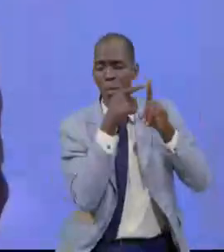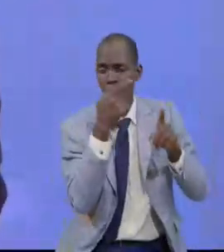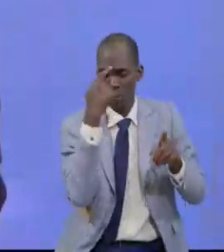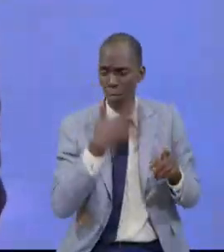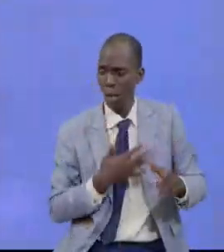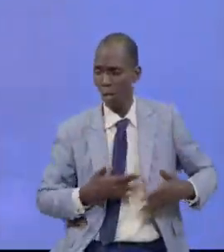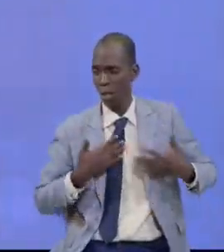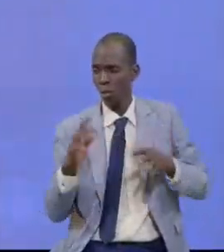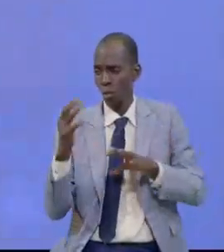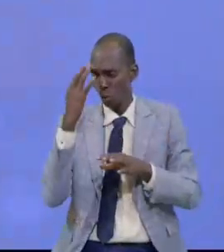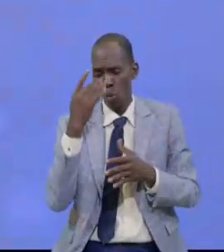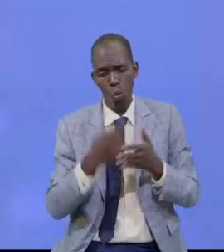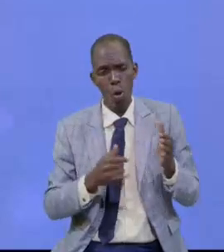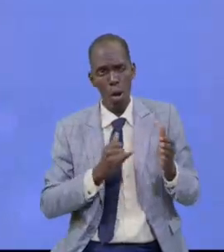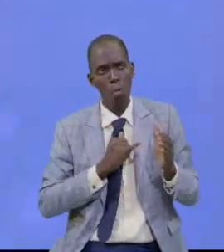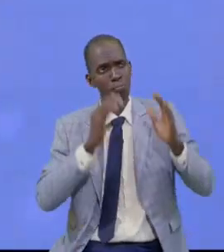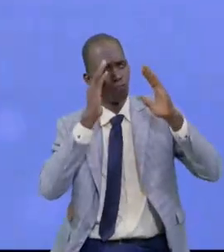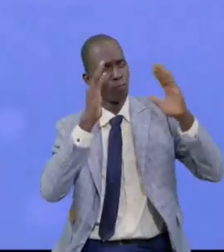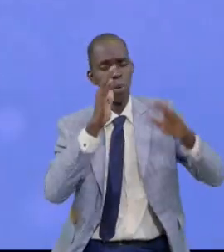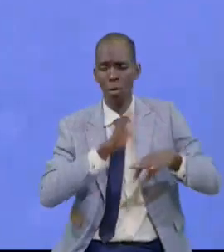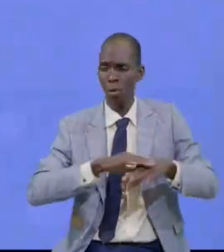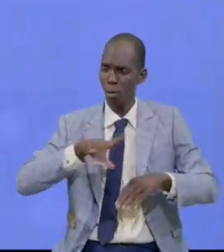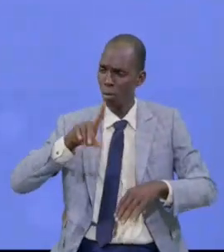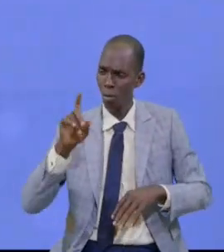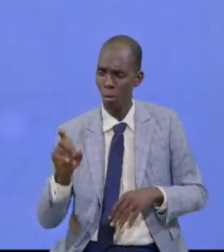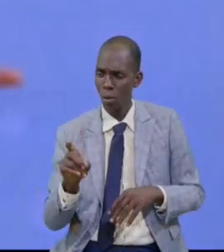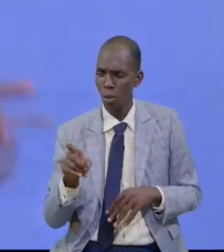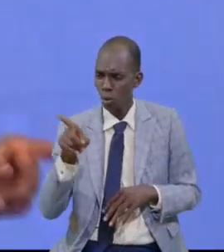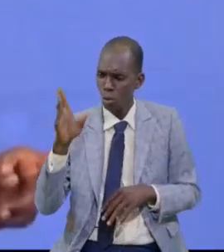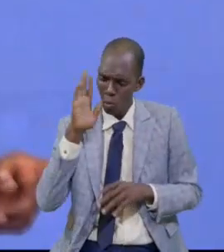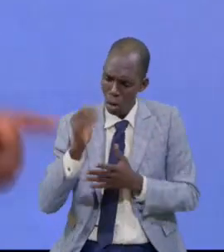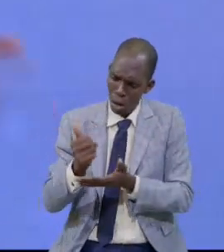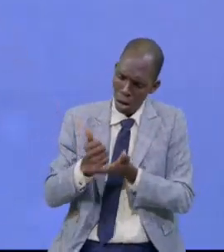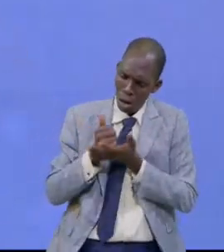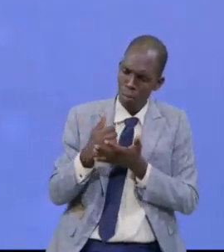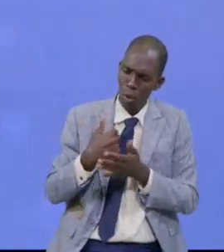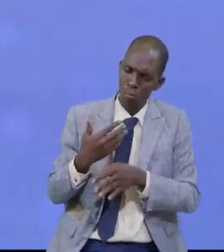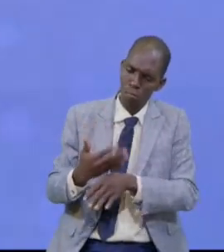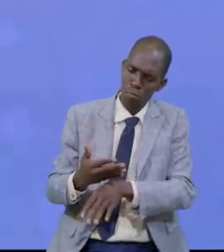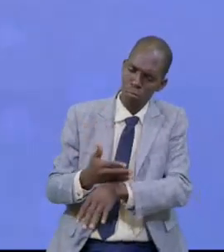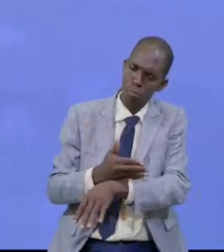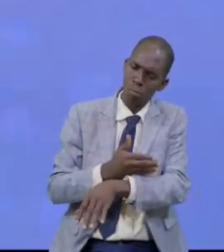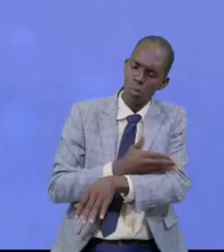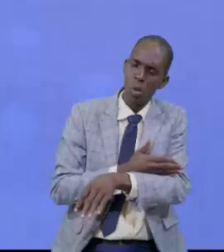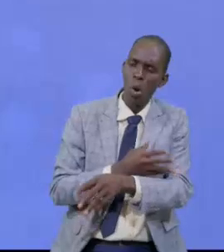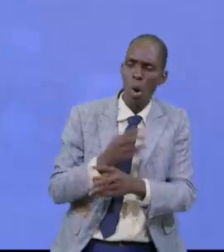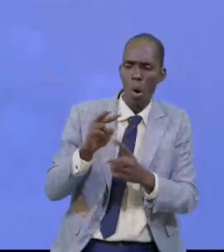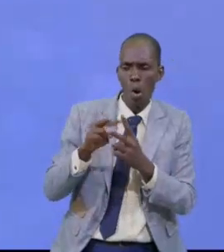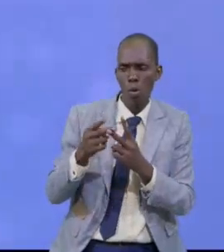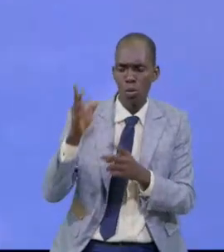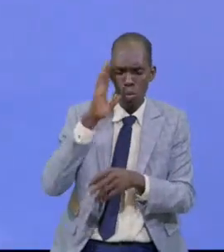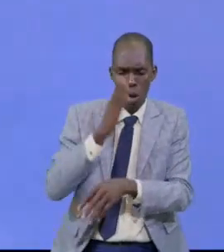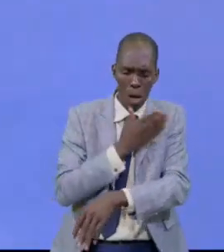life? Are you going to add to me? Or are you going to take away from me? We don't ask